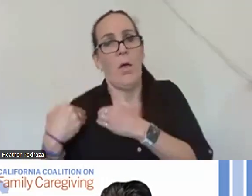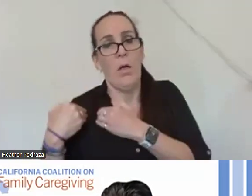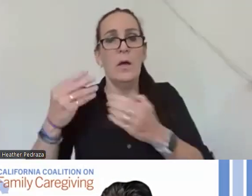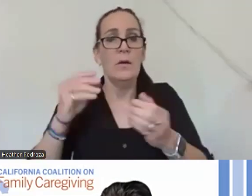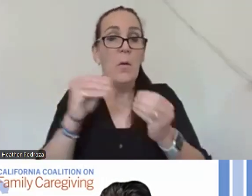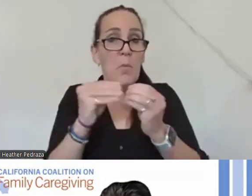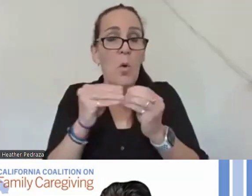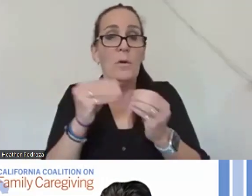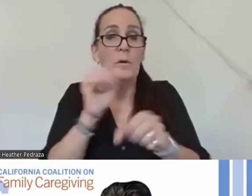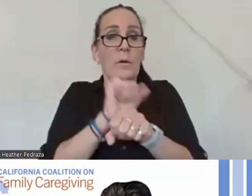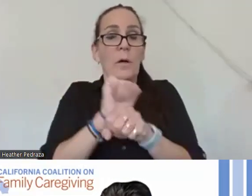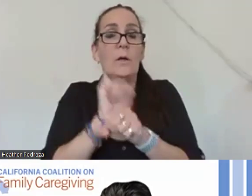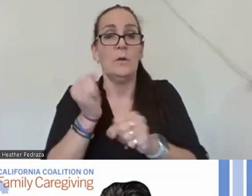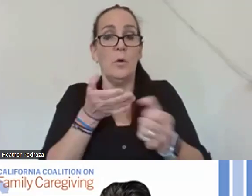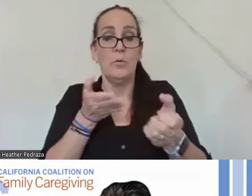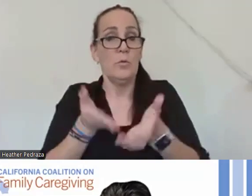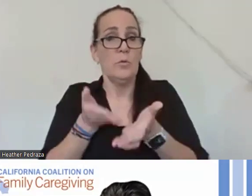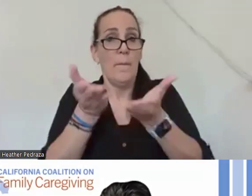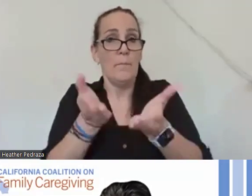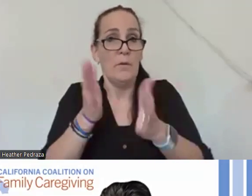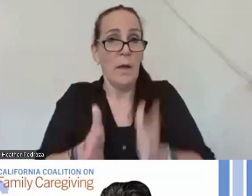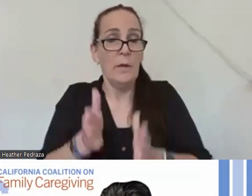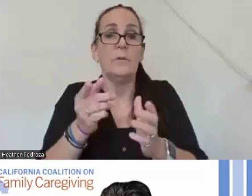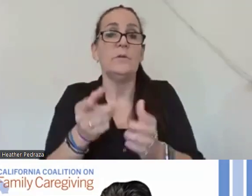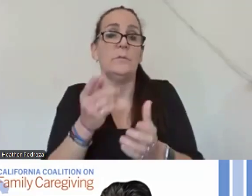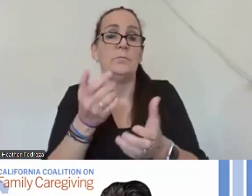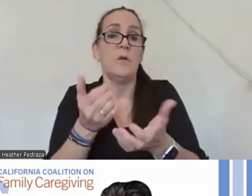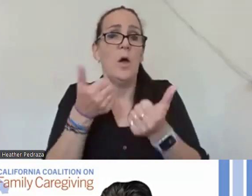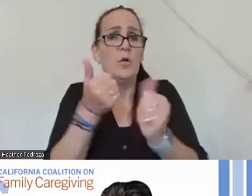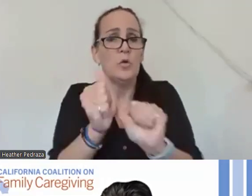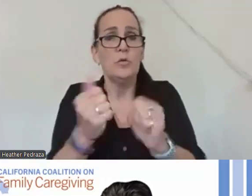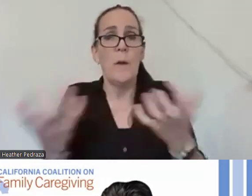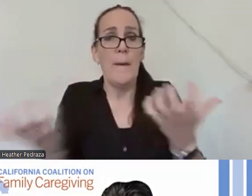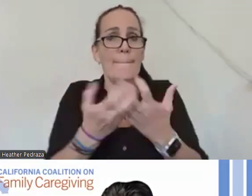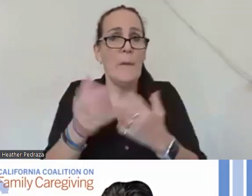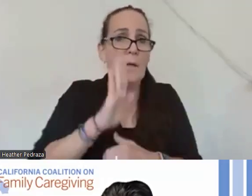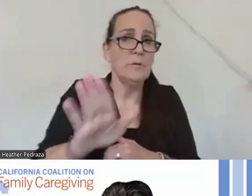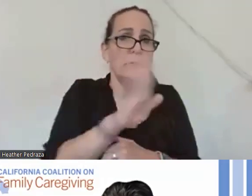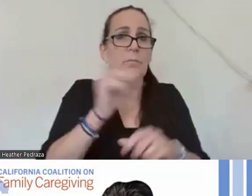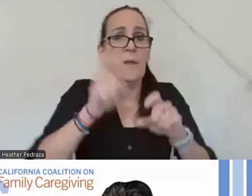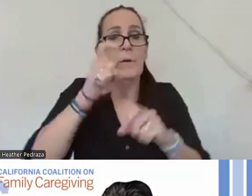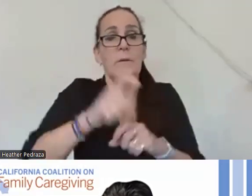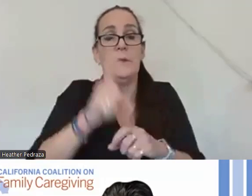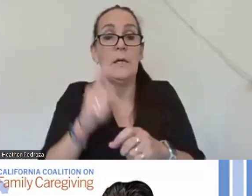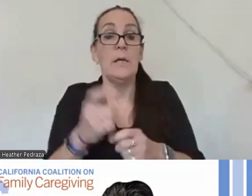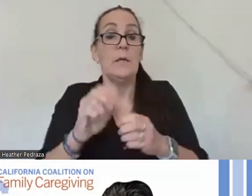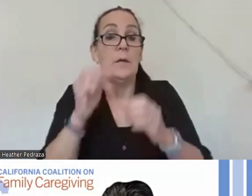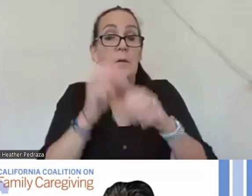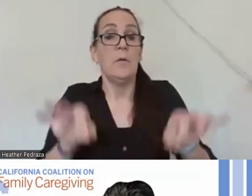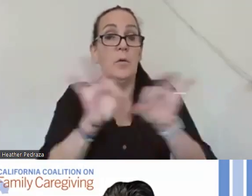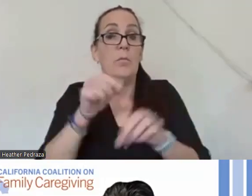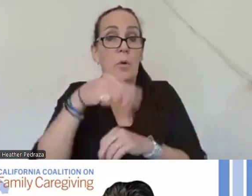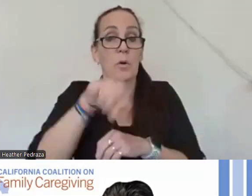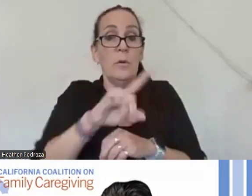are desperately trying to just meet the needs and ensure that individuals within the IDD community receive support so they can